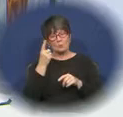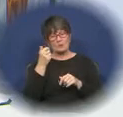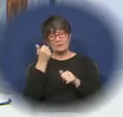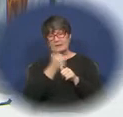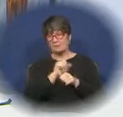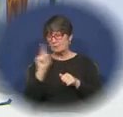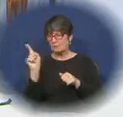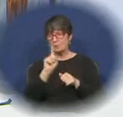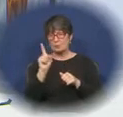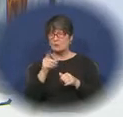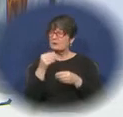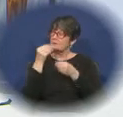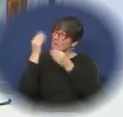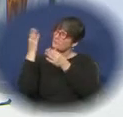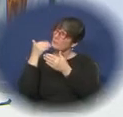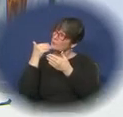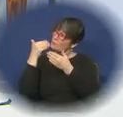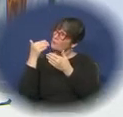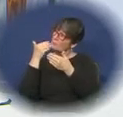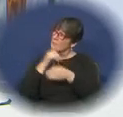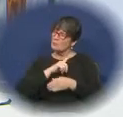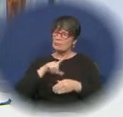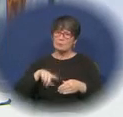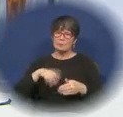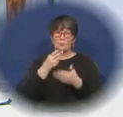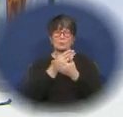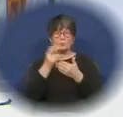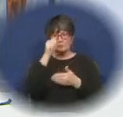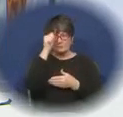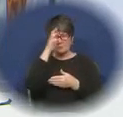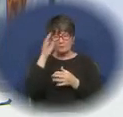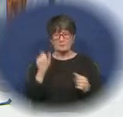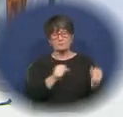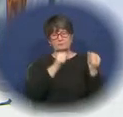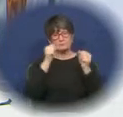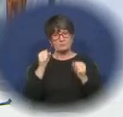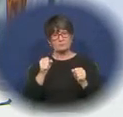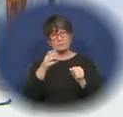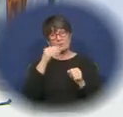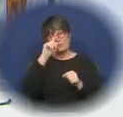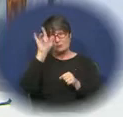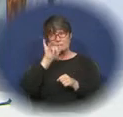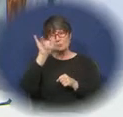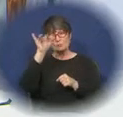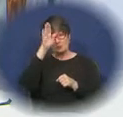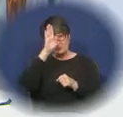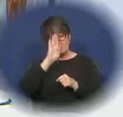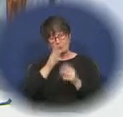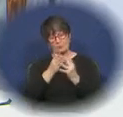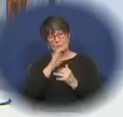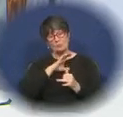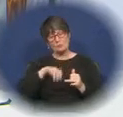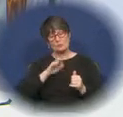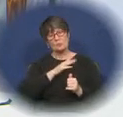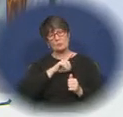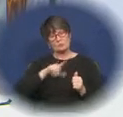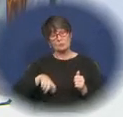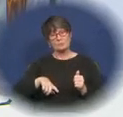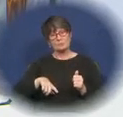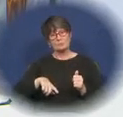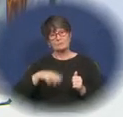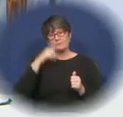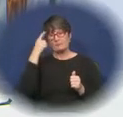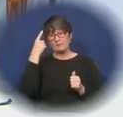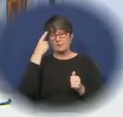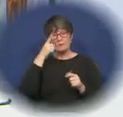and everywhere to give you thanks, Lord, Holy Father, Almighty and Eternal God, through Christ our Lord.